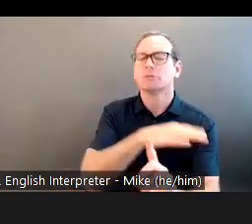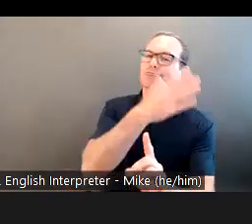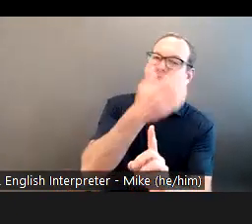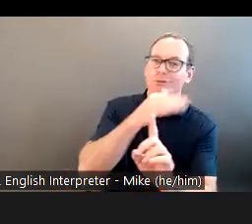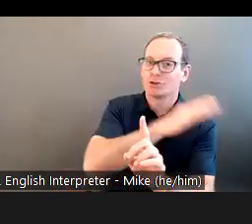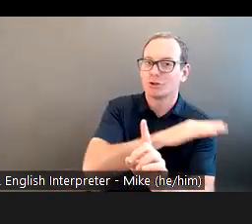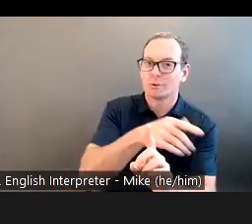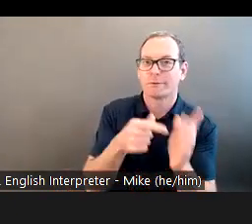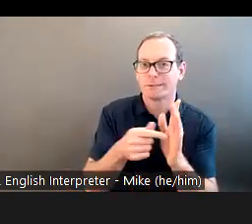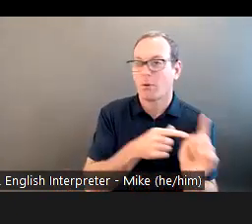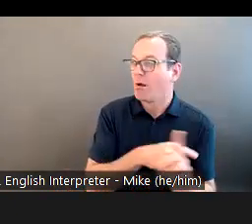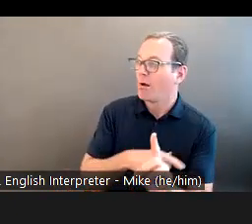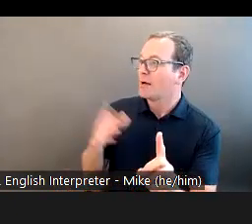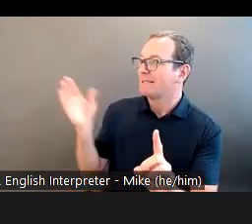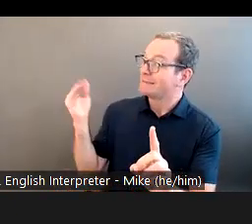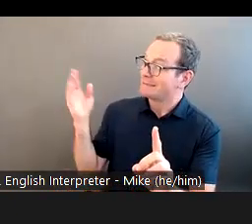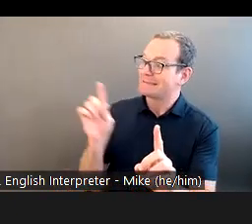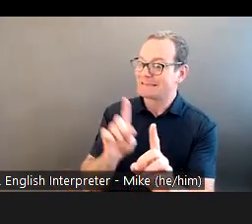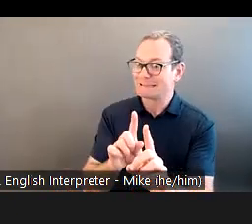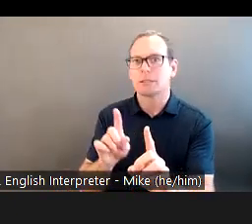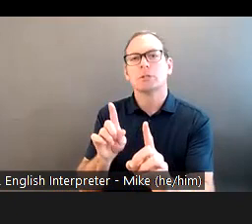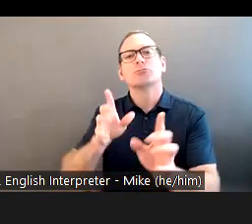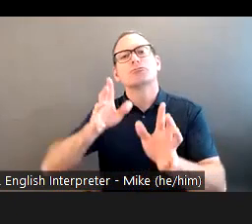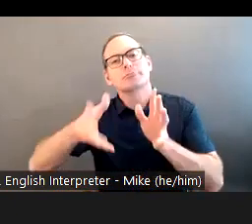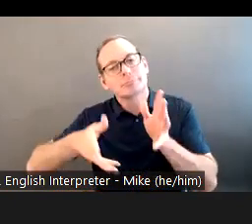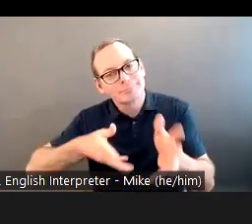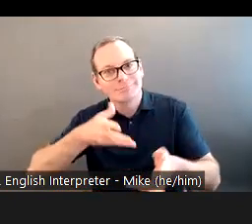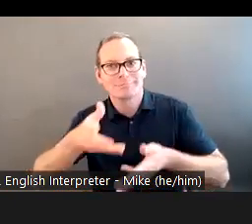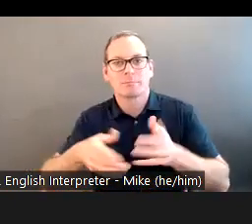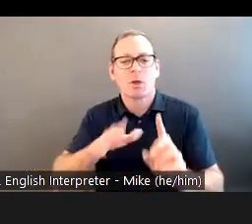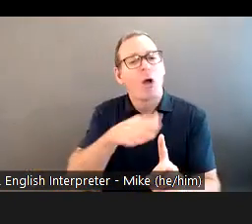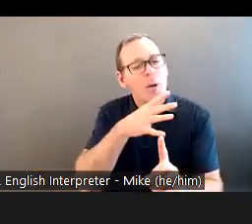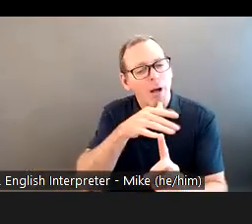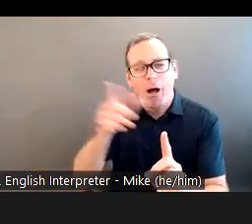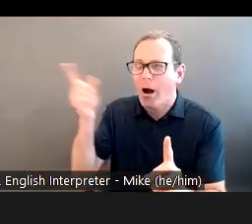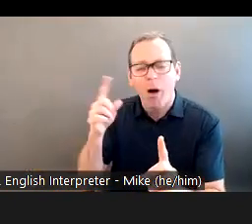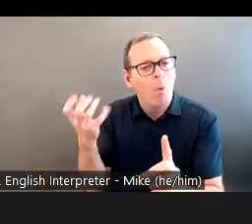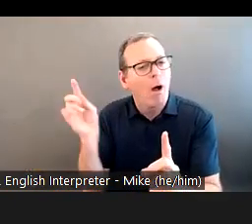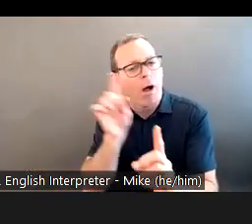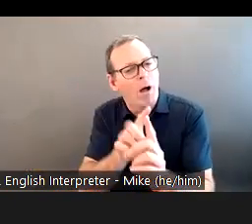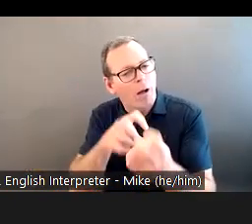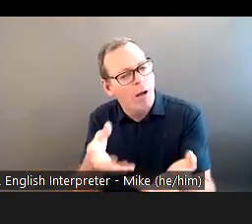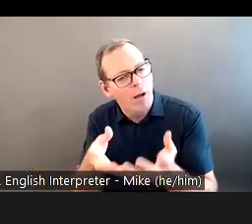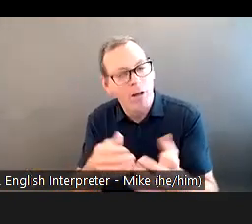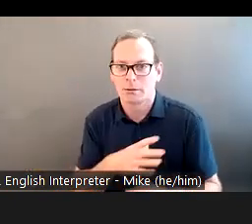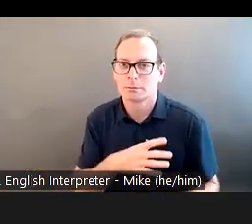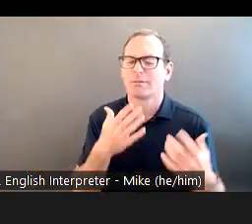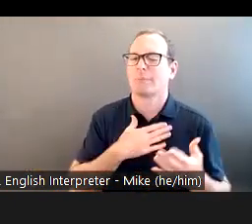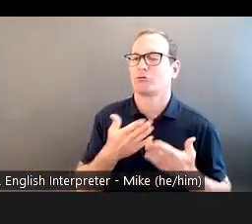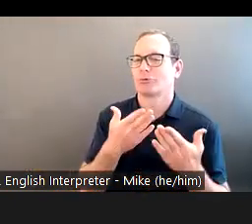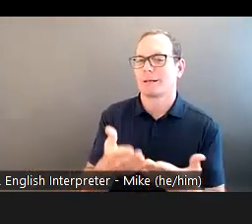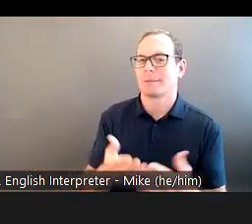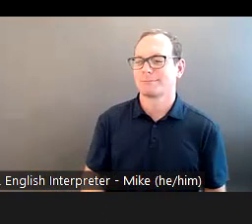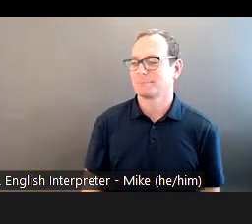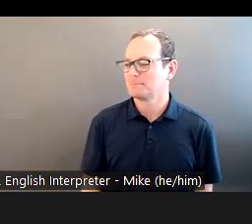or schmooze with your loved one to get you in the door. Go ahead. How do I locate a designated capacity